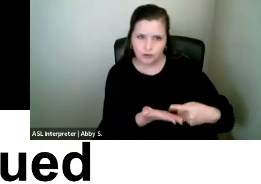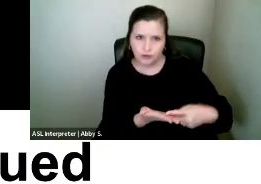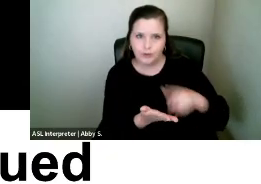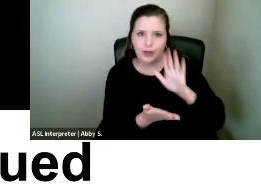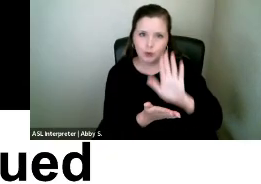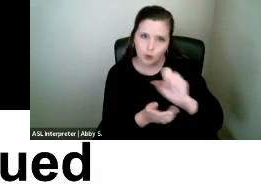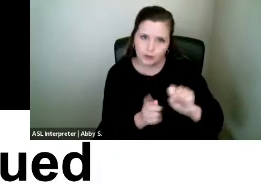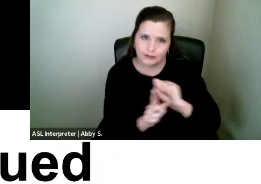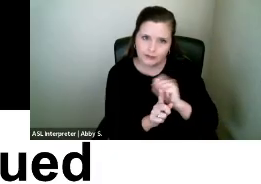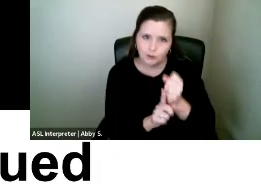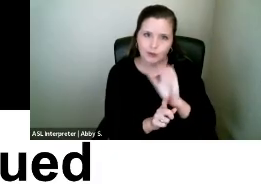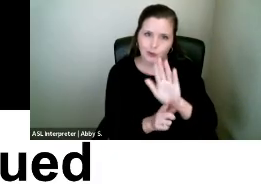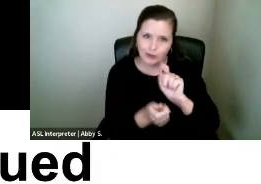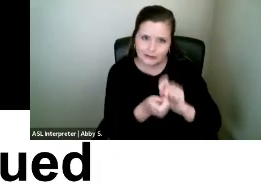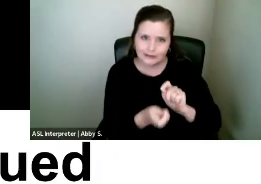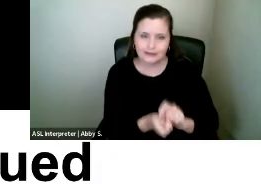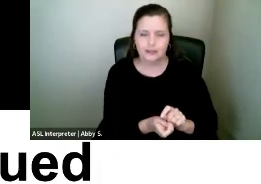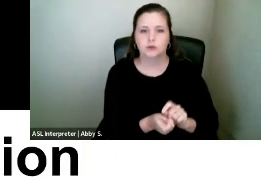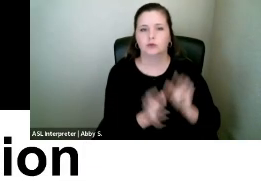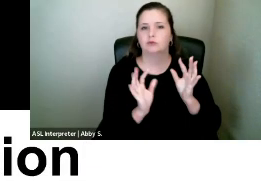situation.